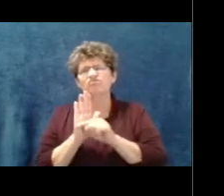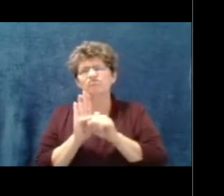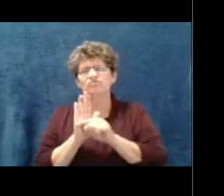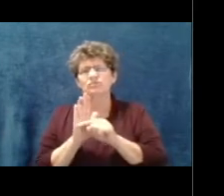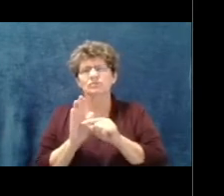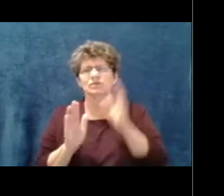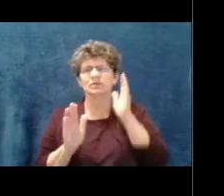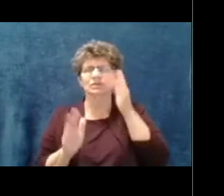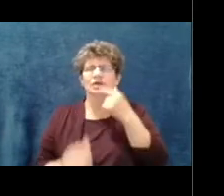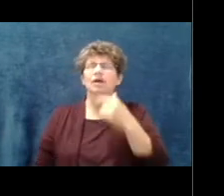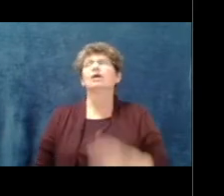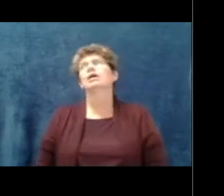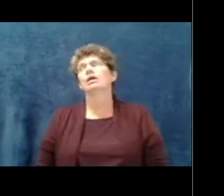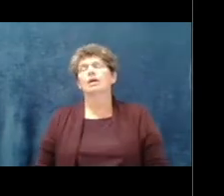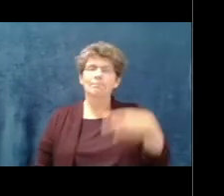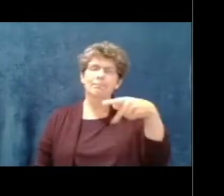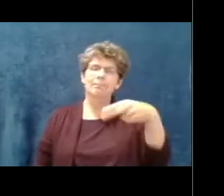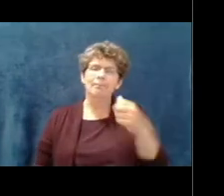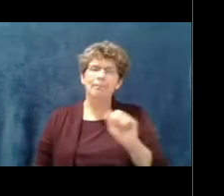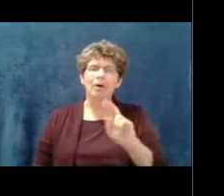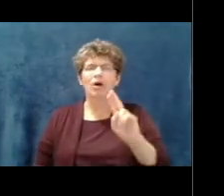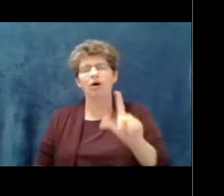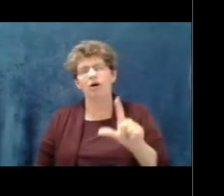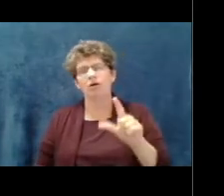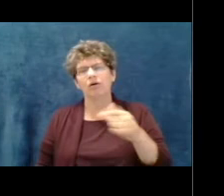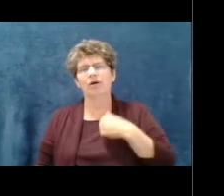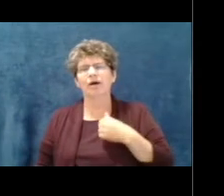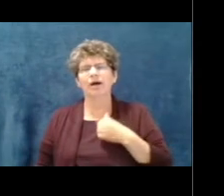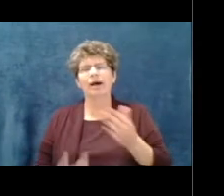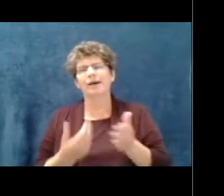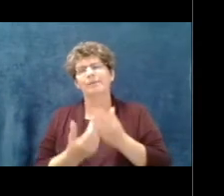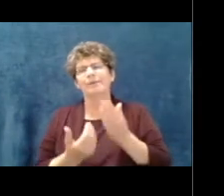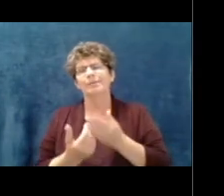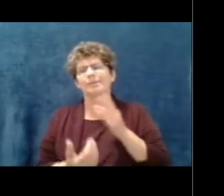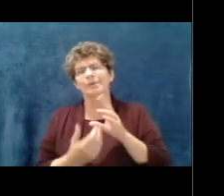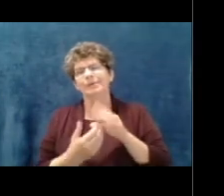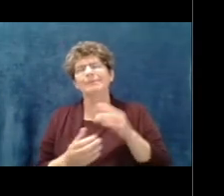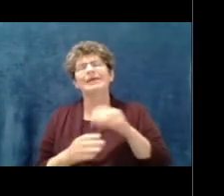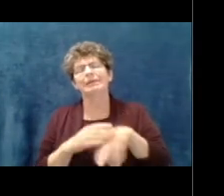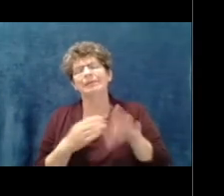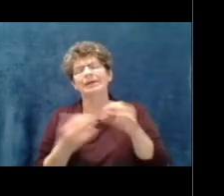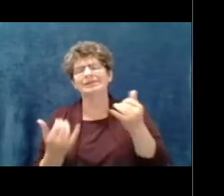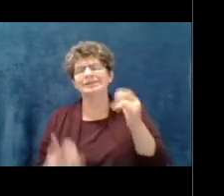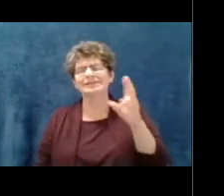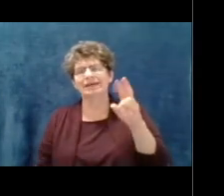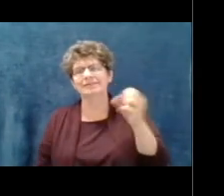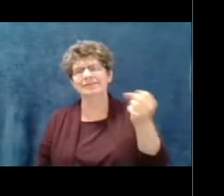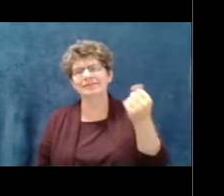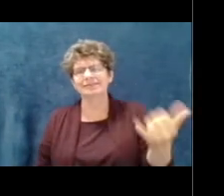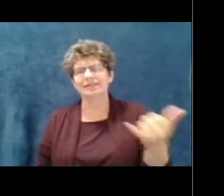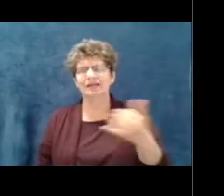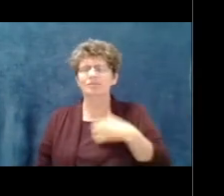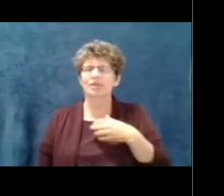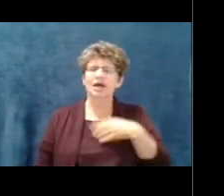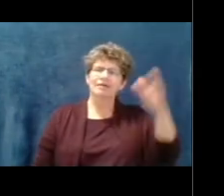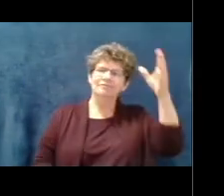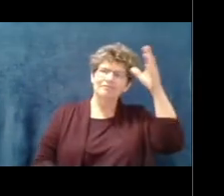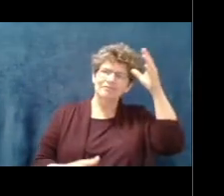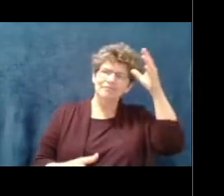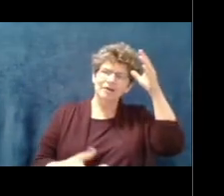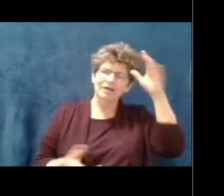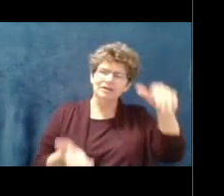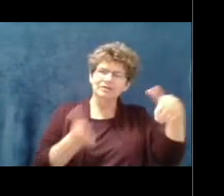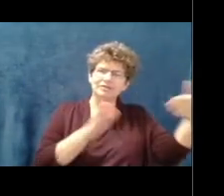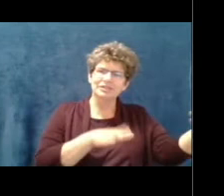Paul, I'm in my 70s, my dad died in his 60s, my grandparents passed away in their 60s. I'm living on borrowed time. I don't see the point in